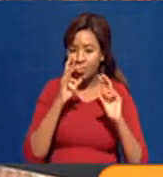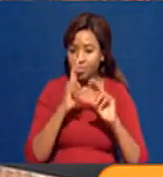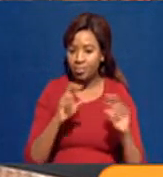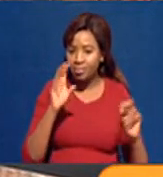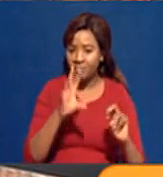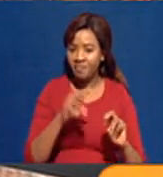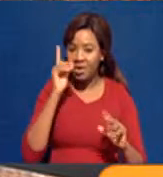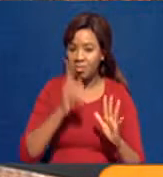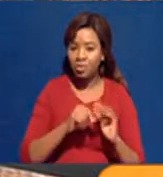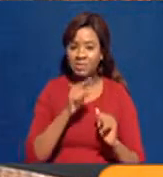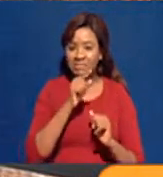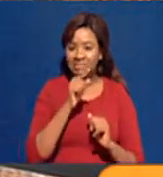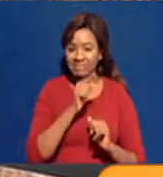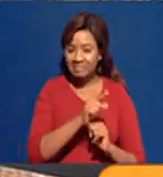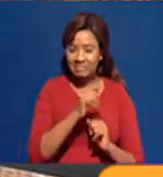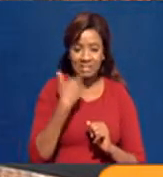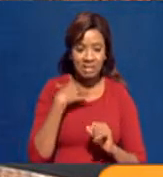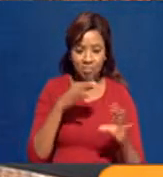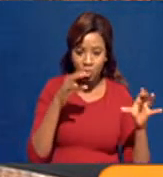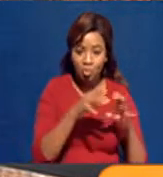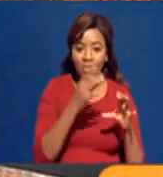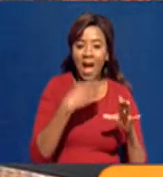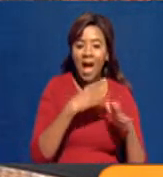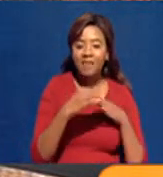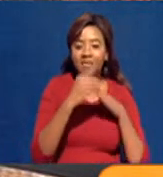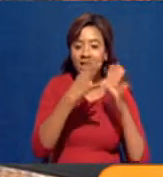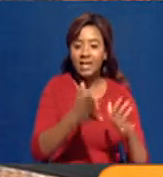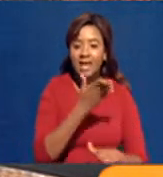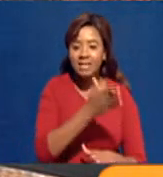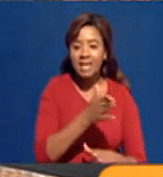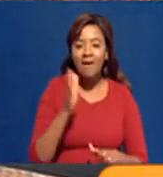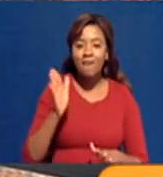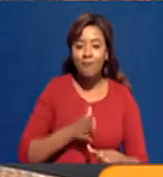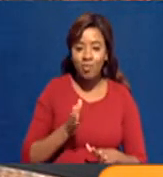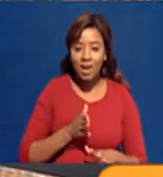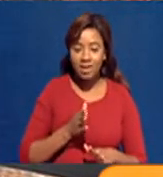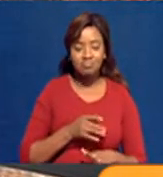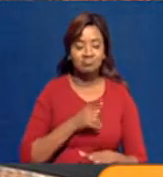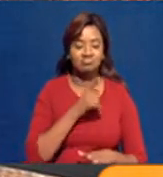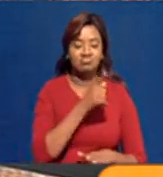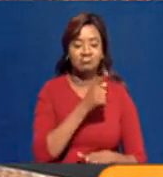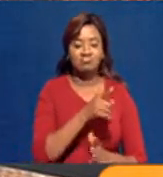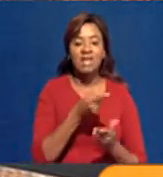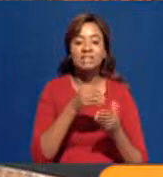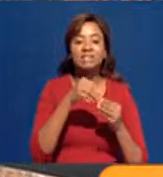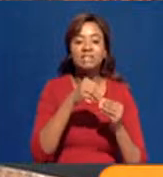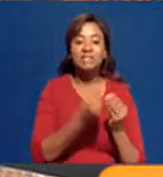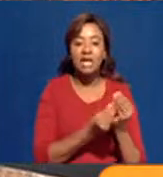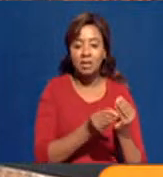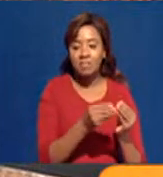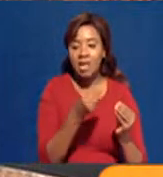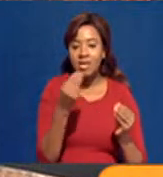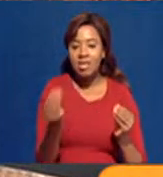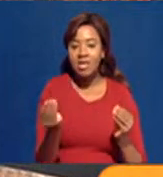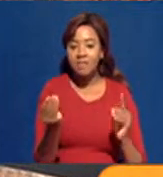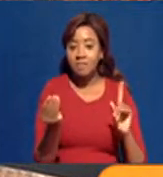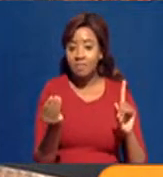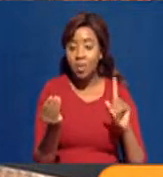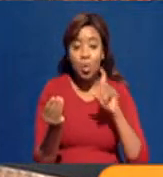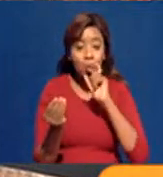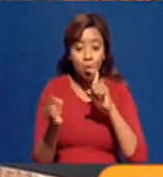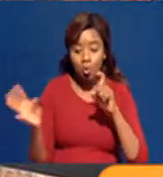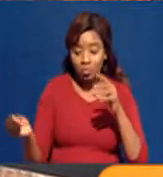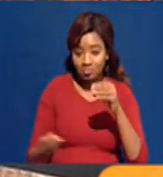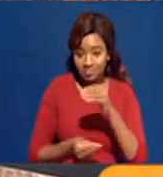the notorious gang, led by a female suspect, uses bank transactions as a way of altering payments after benefiting from chicken